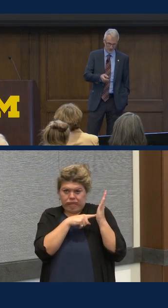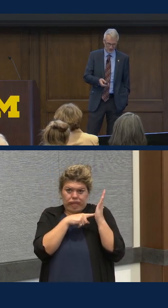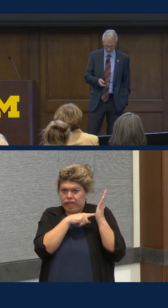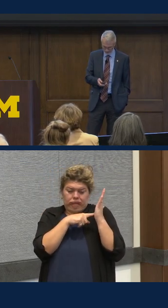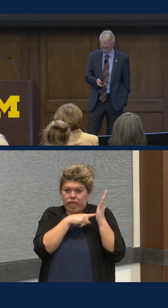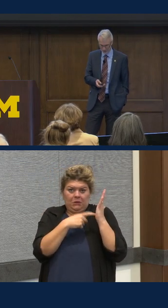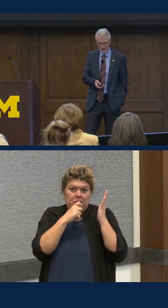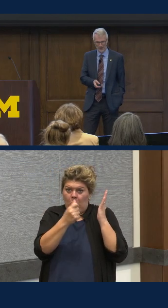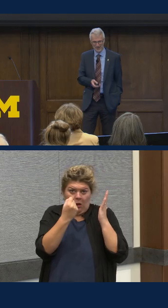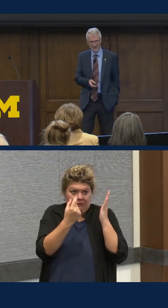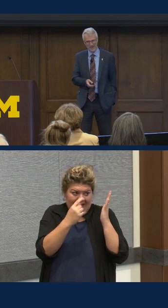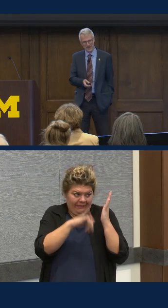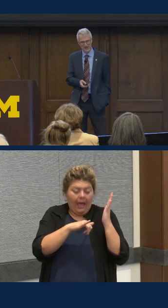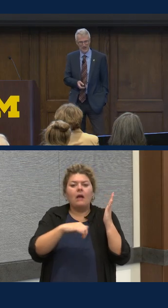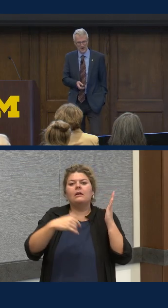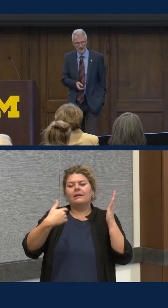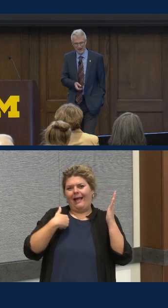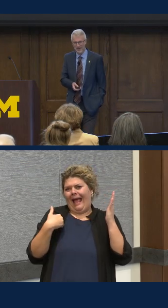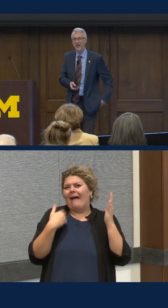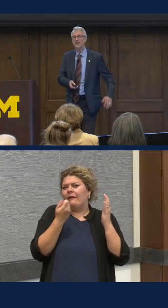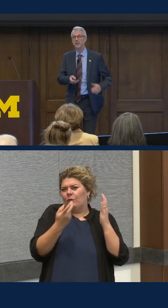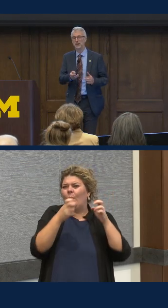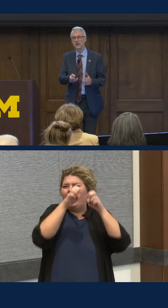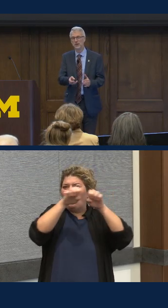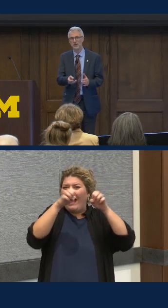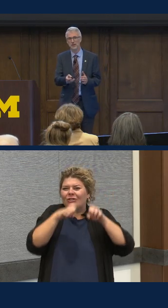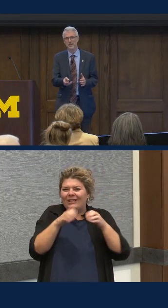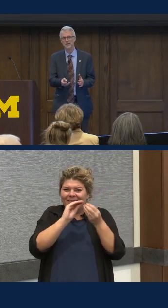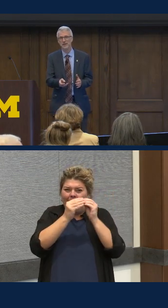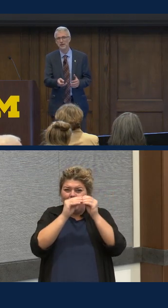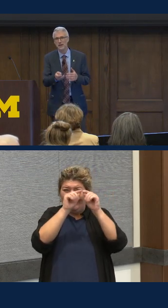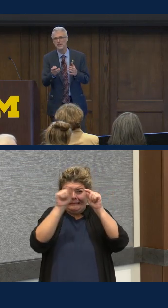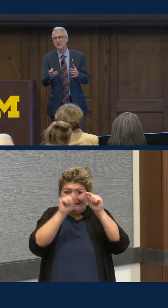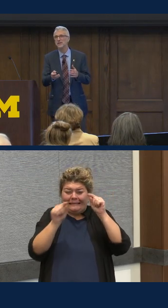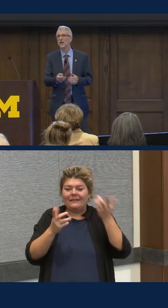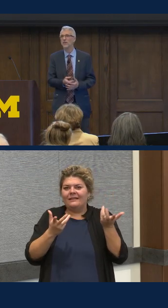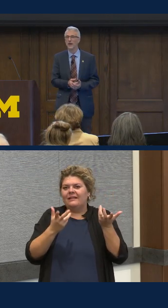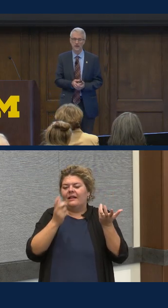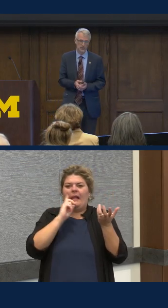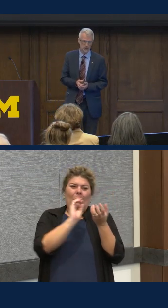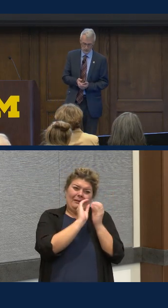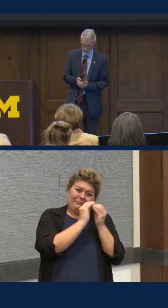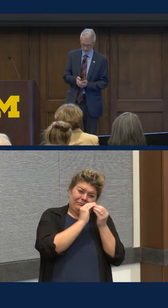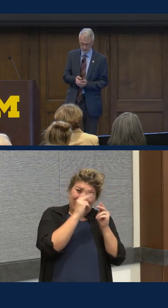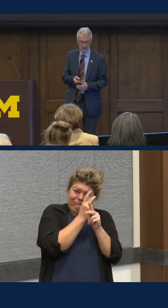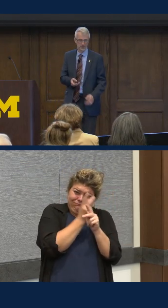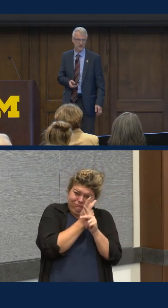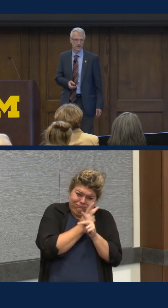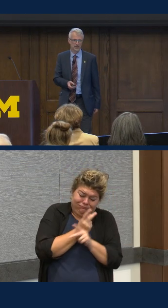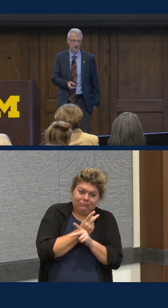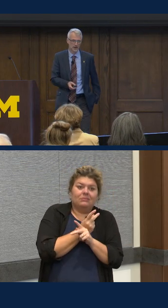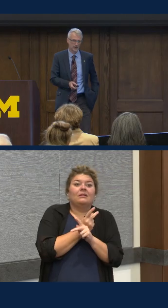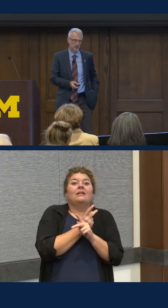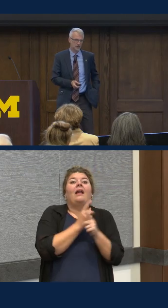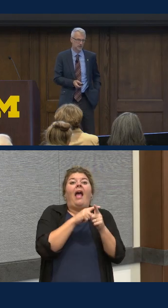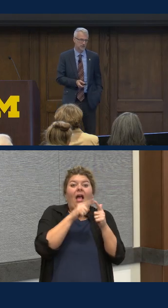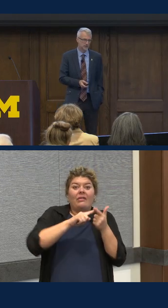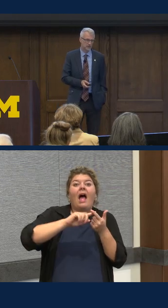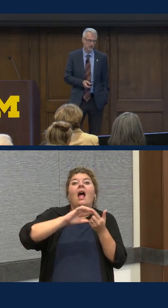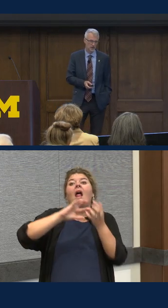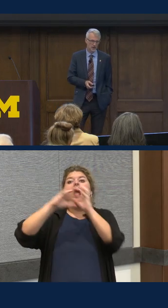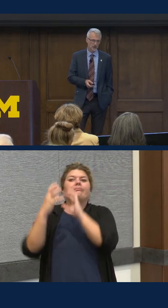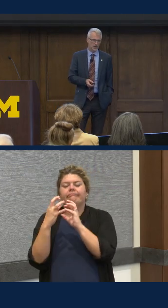algorithms, I've summarized with a few equations here in this gray box, to produce the reconstructed images that are finally viewed by the doctors to make their